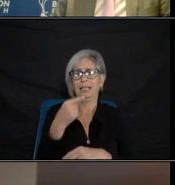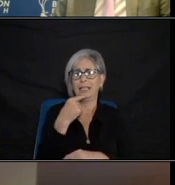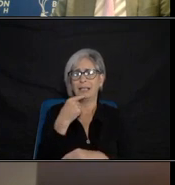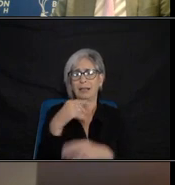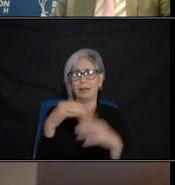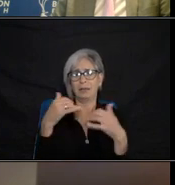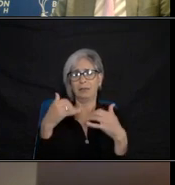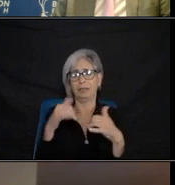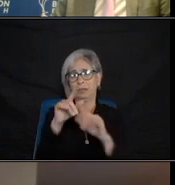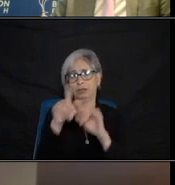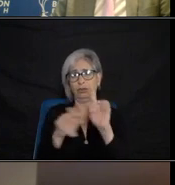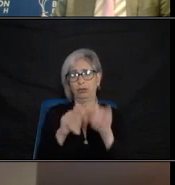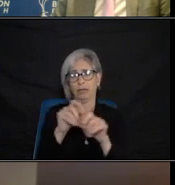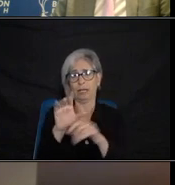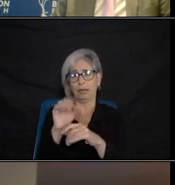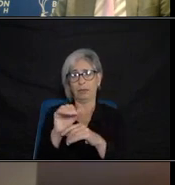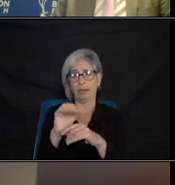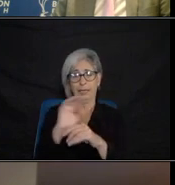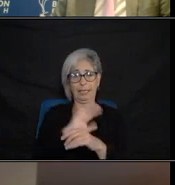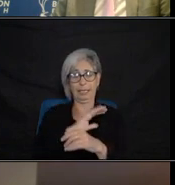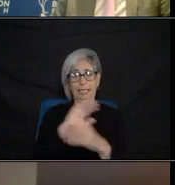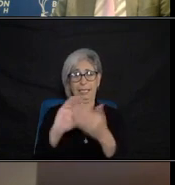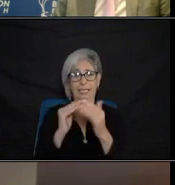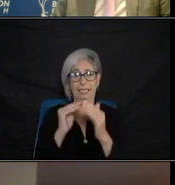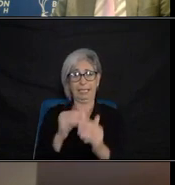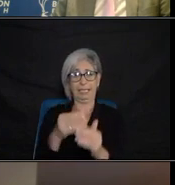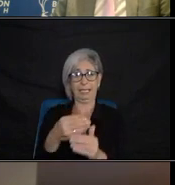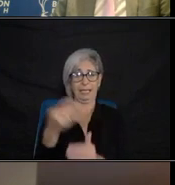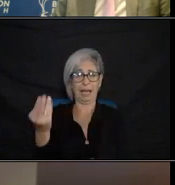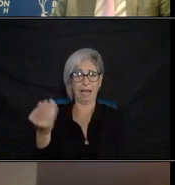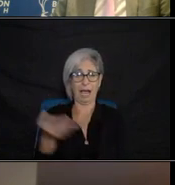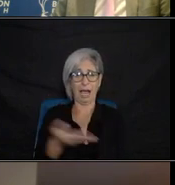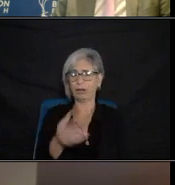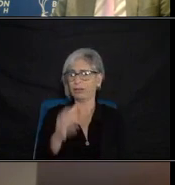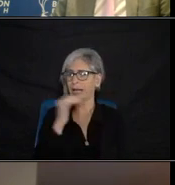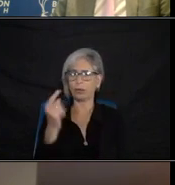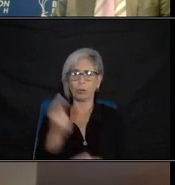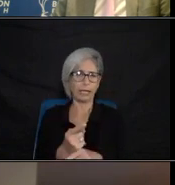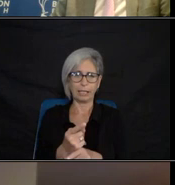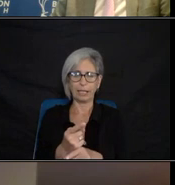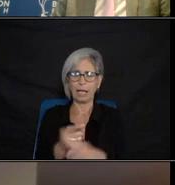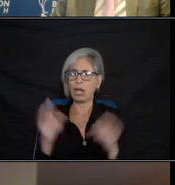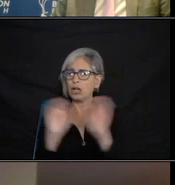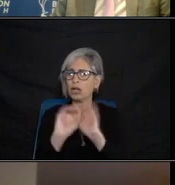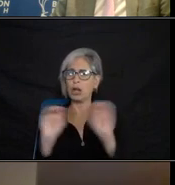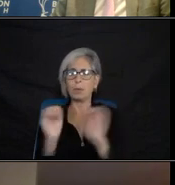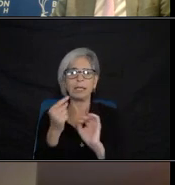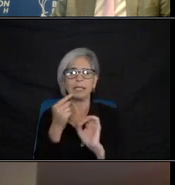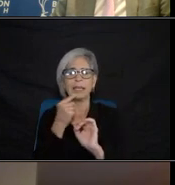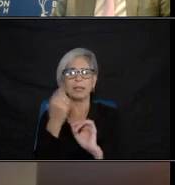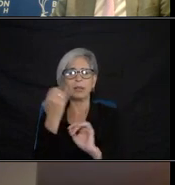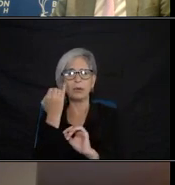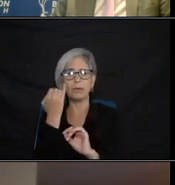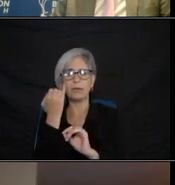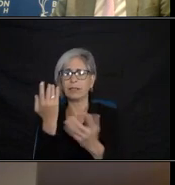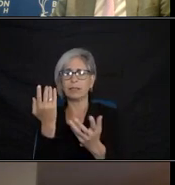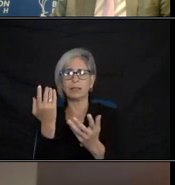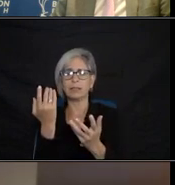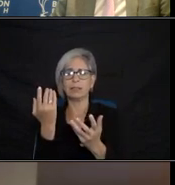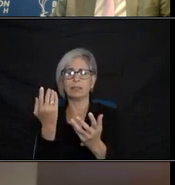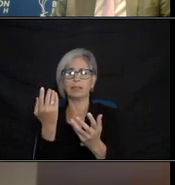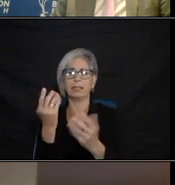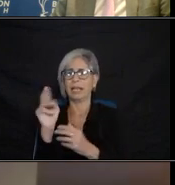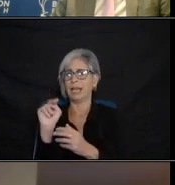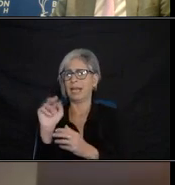survey company that the city hired, and it's not correct. Nobody can tell me if it's to an NGVD or an